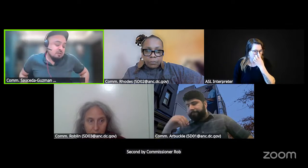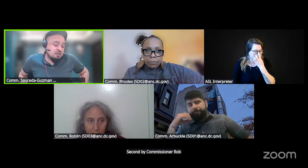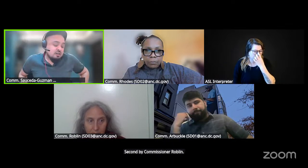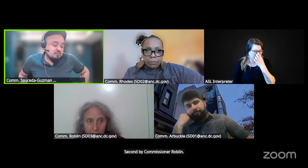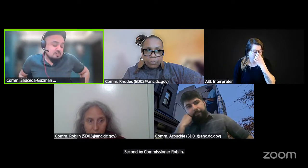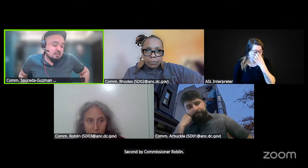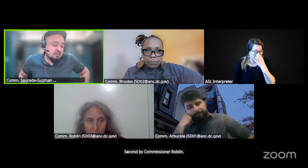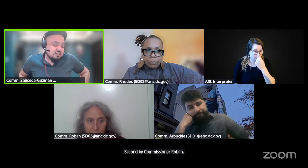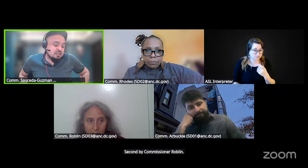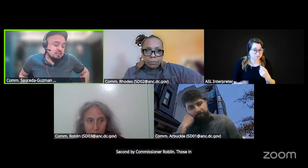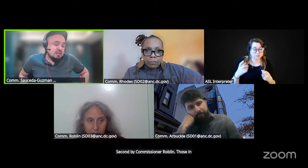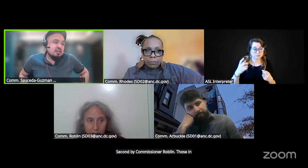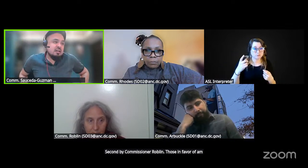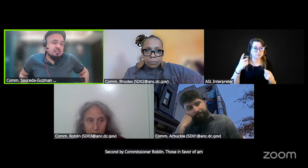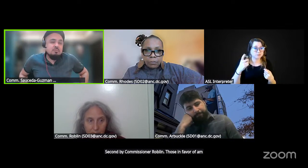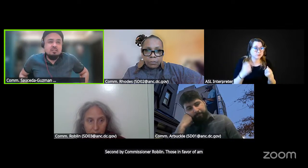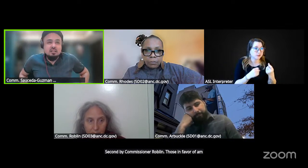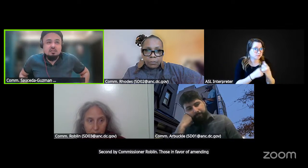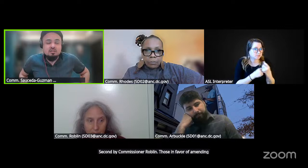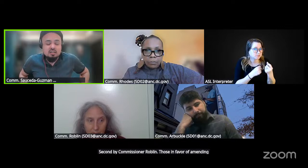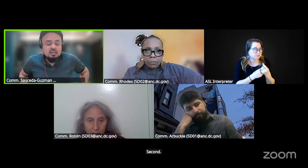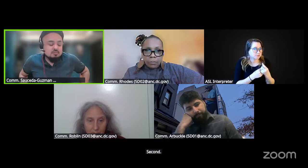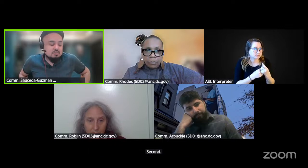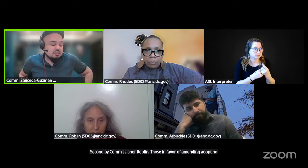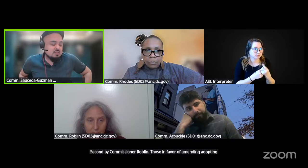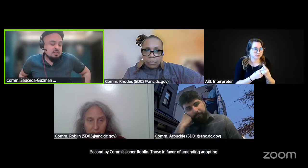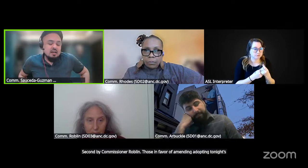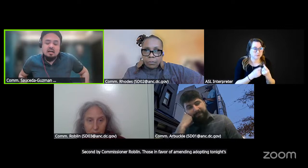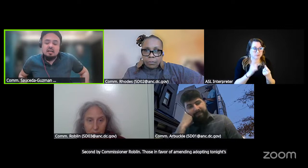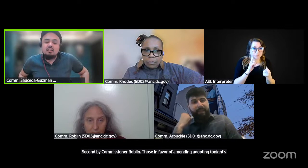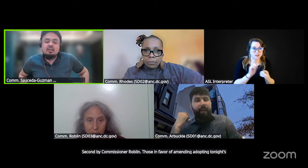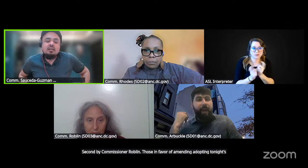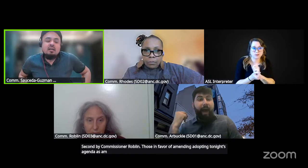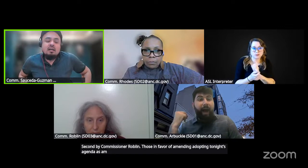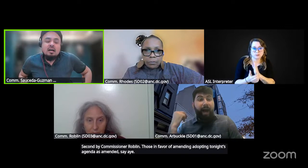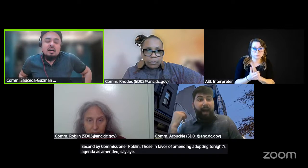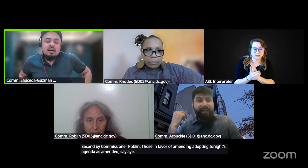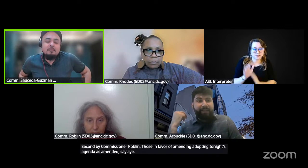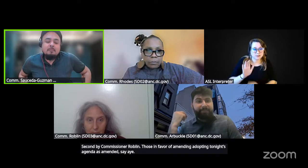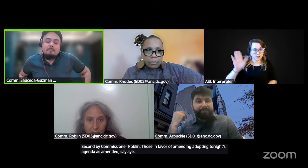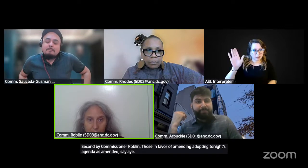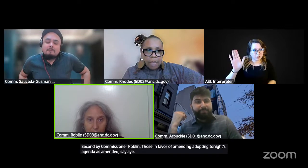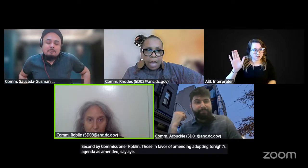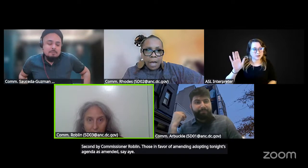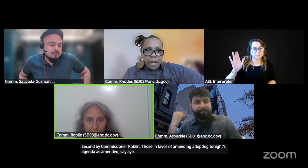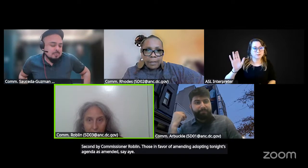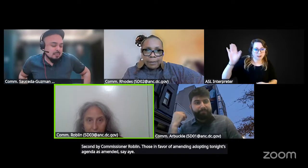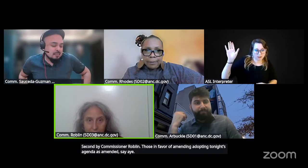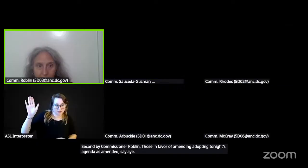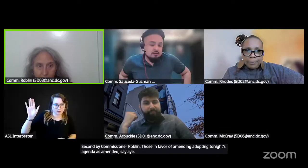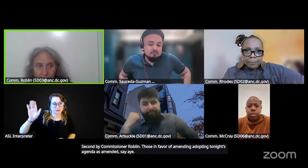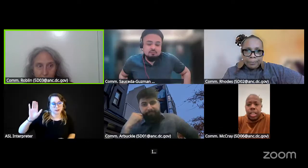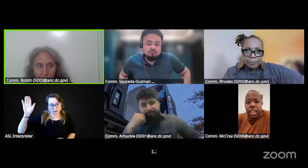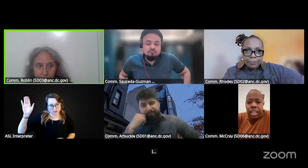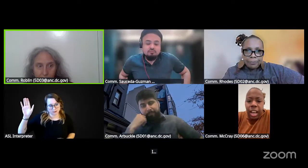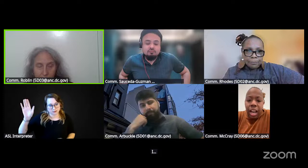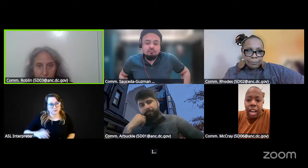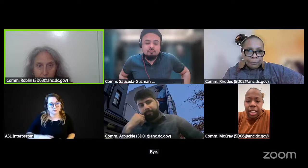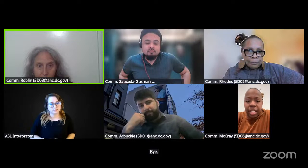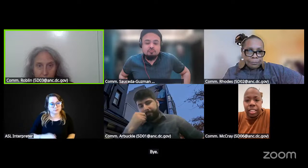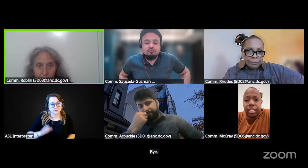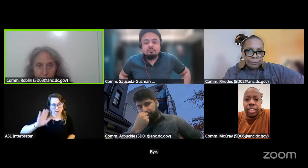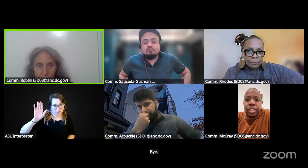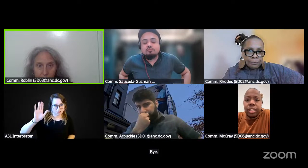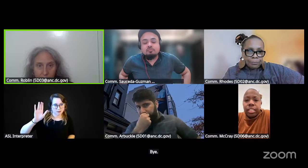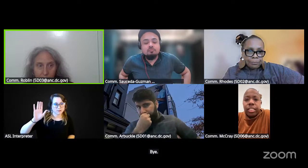favor of adopting tonight's agenda as amended, say aye. Aye. Aye.